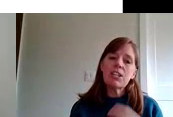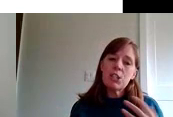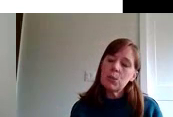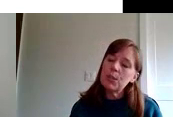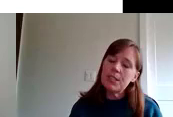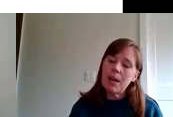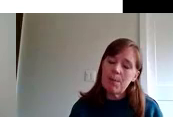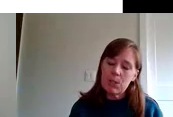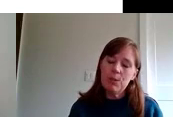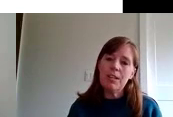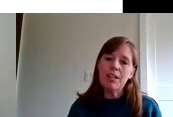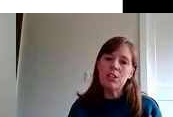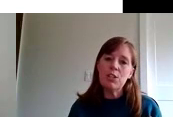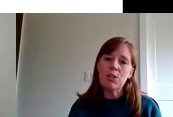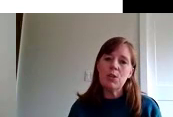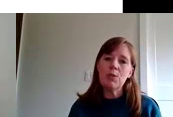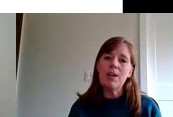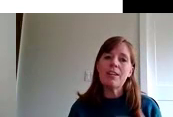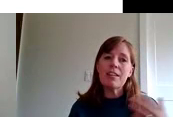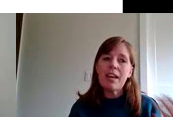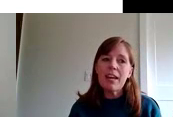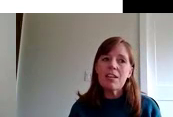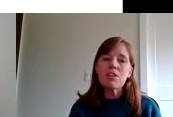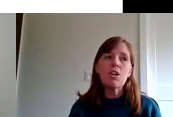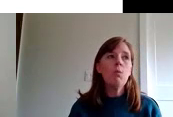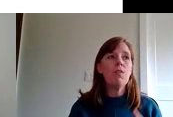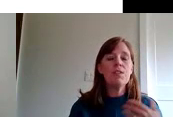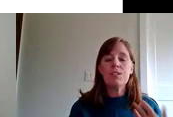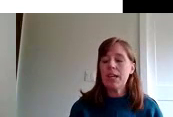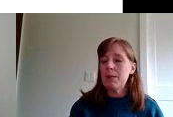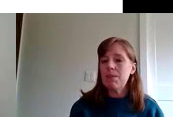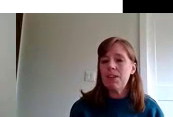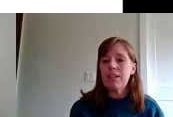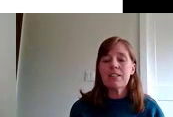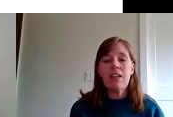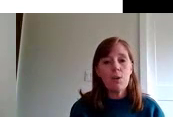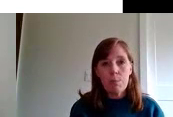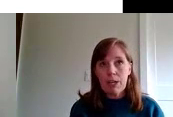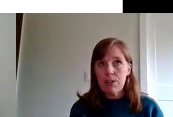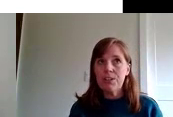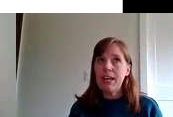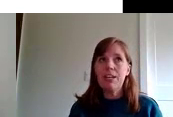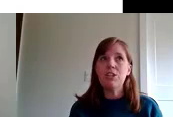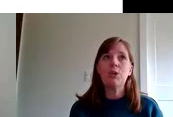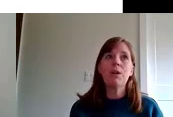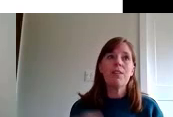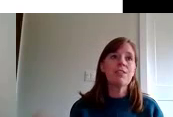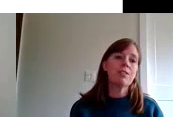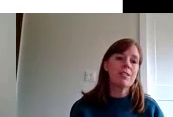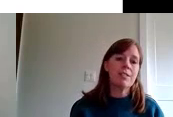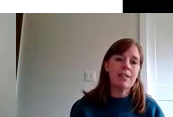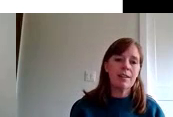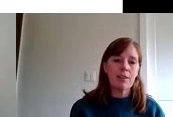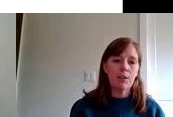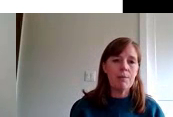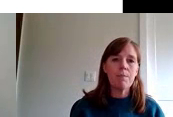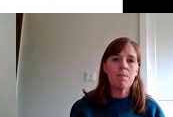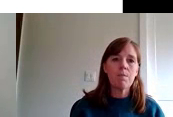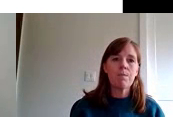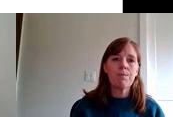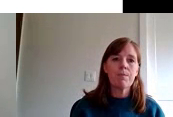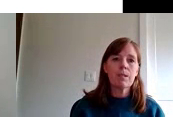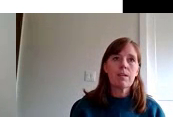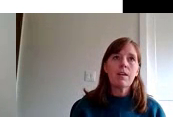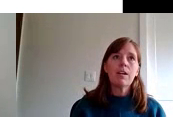and giving our students the opportunity to engage with the same things that their peers are engaging with. So let's dig in a little